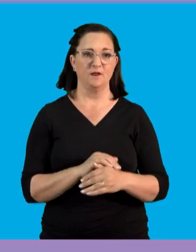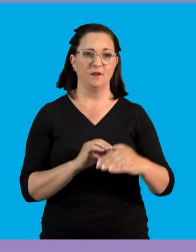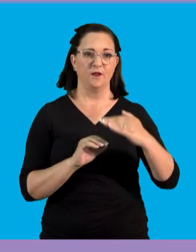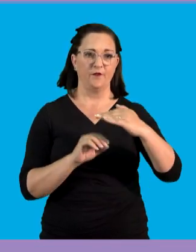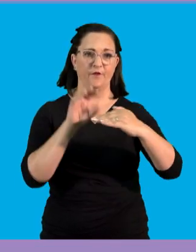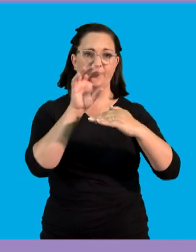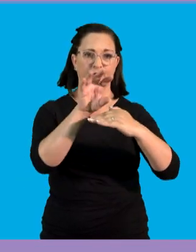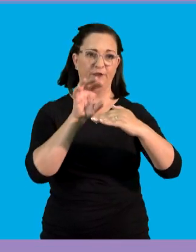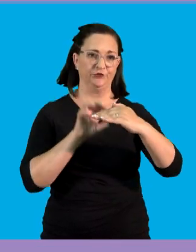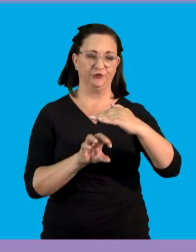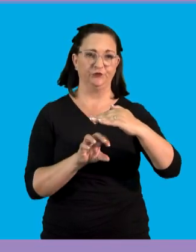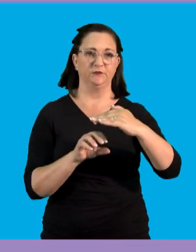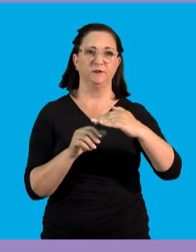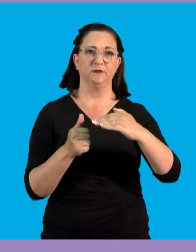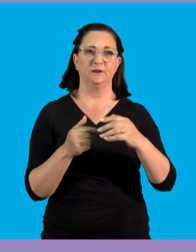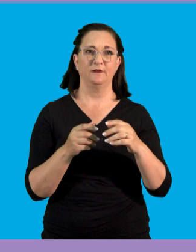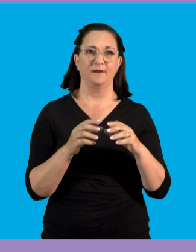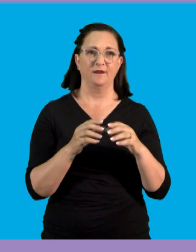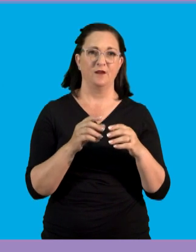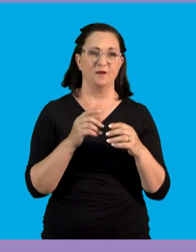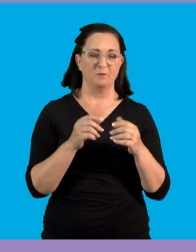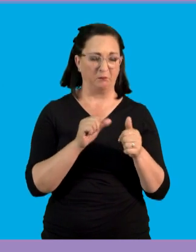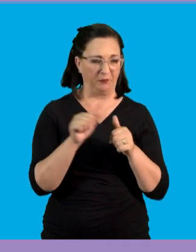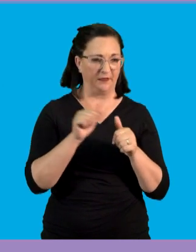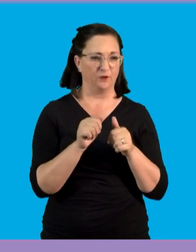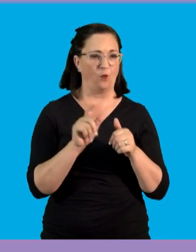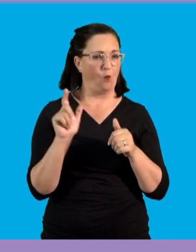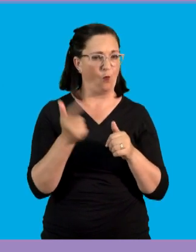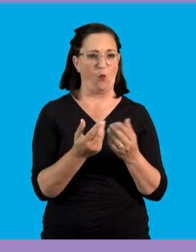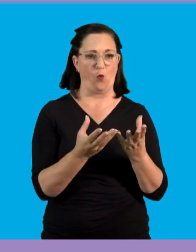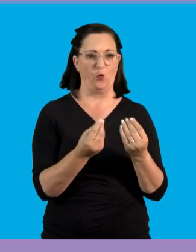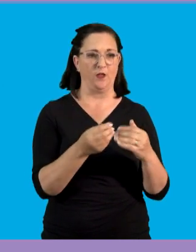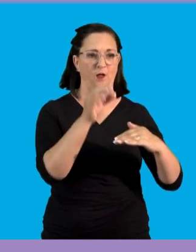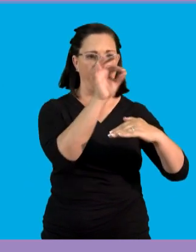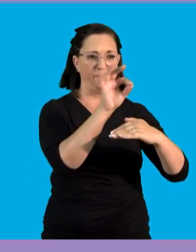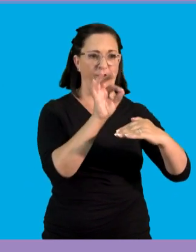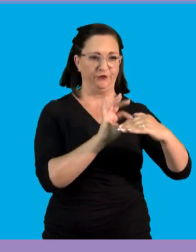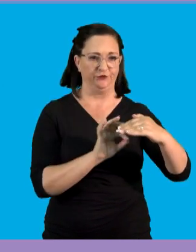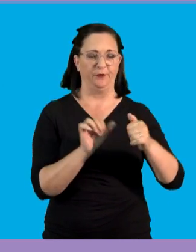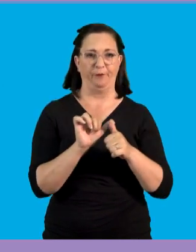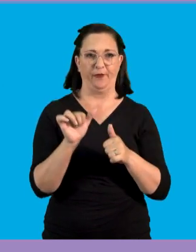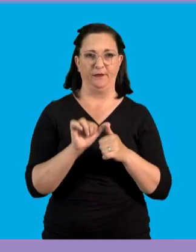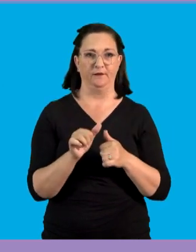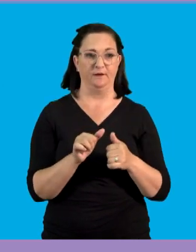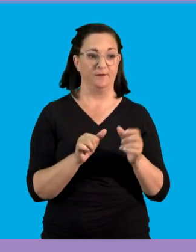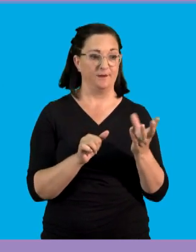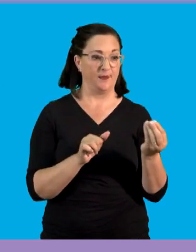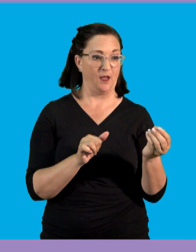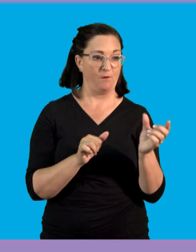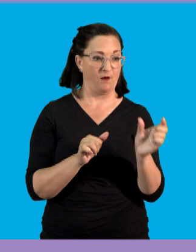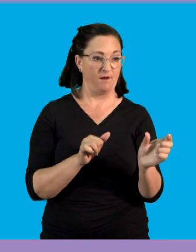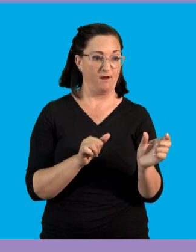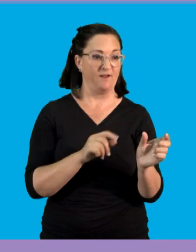it's easier to calculate when every number is a fraction. So when we come across a whole number, we must